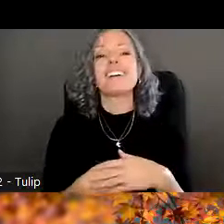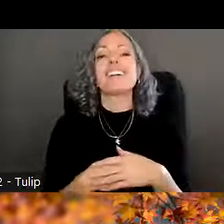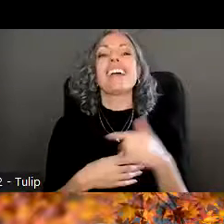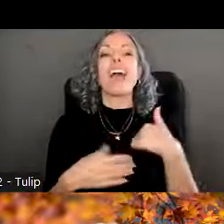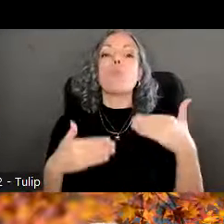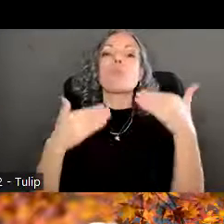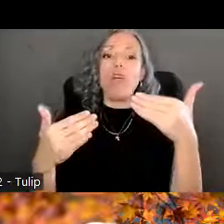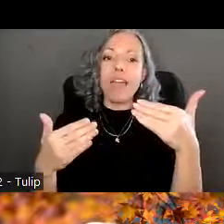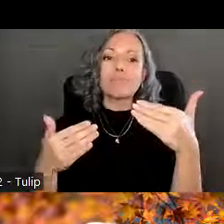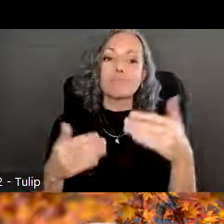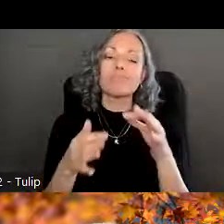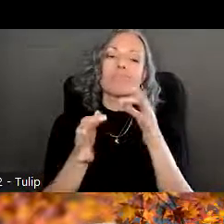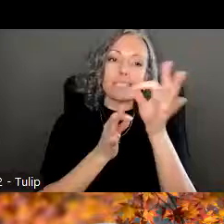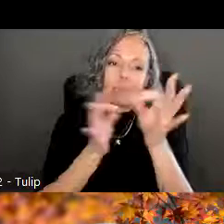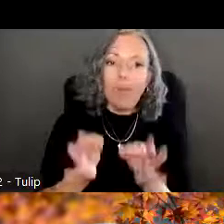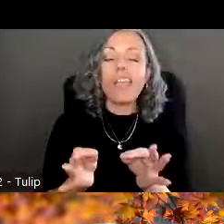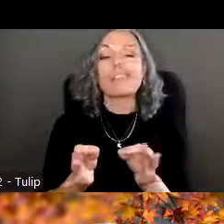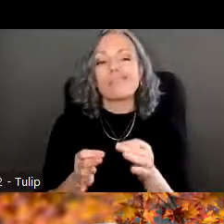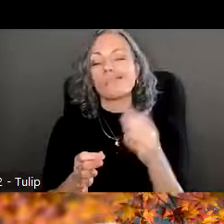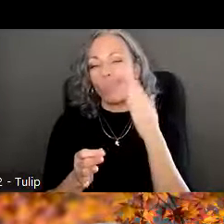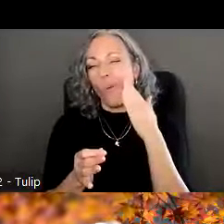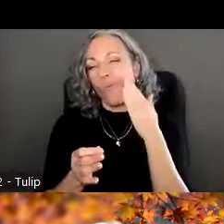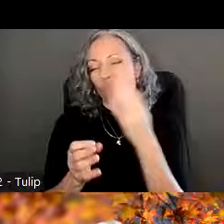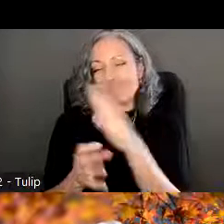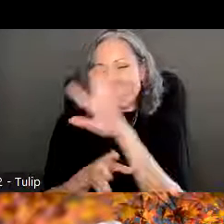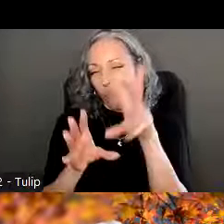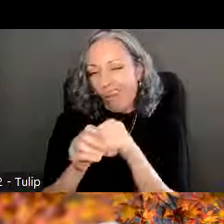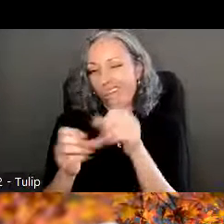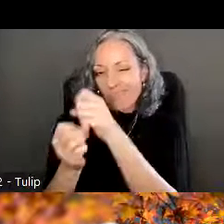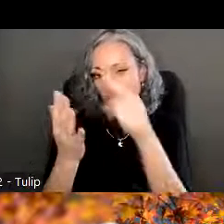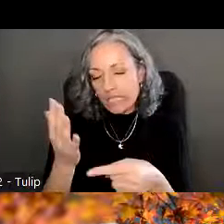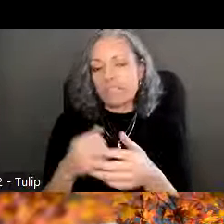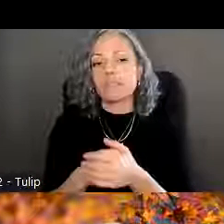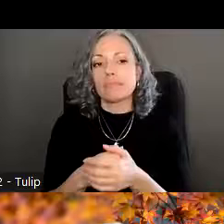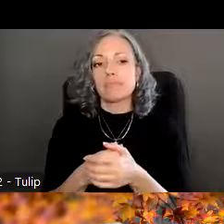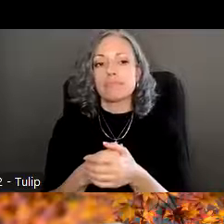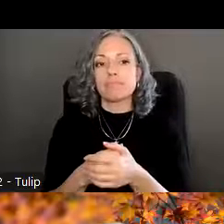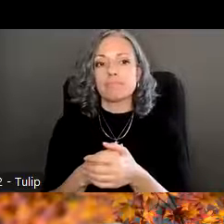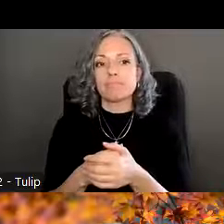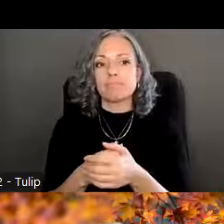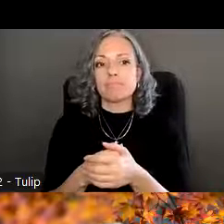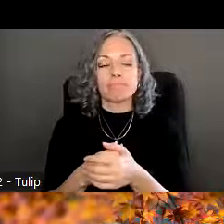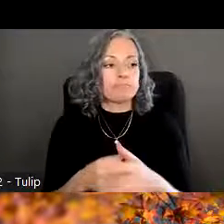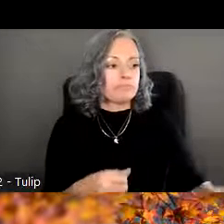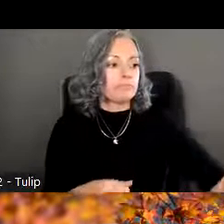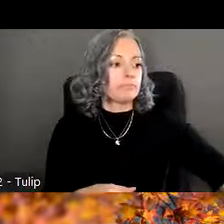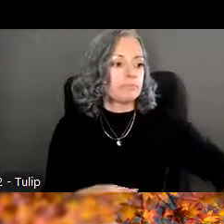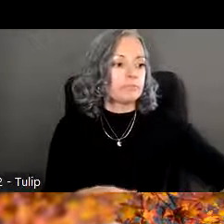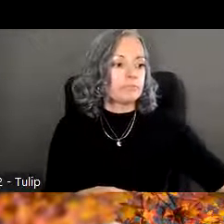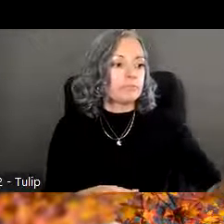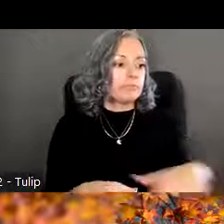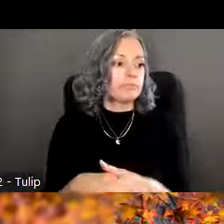over a few logistics for you as everyone gets settled. So let's move to the next slide. Thanks,